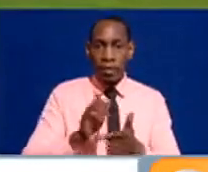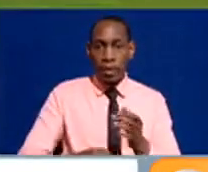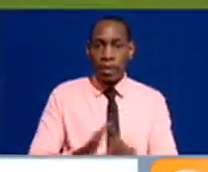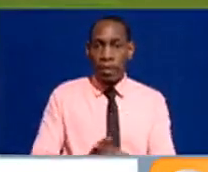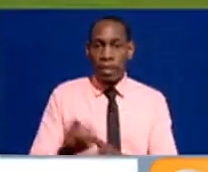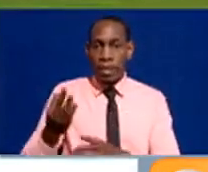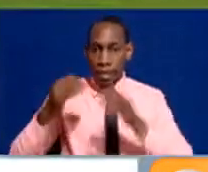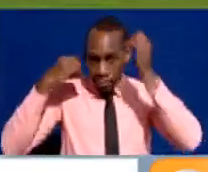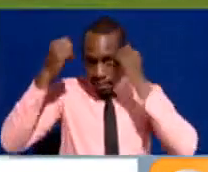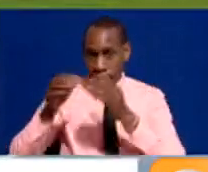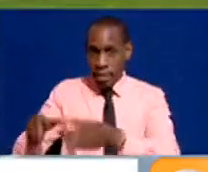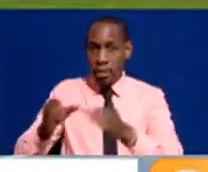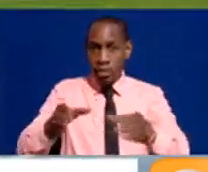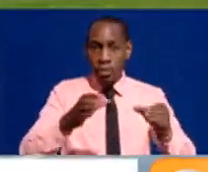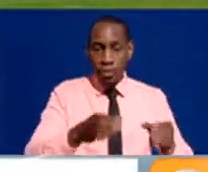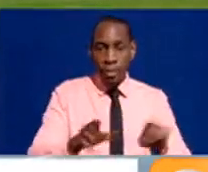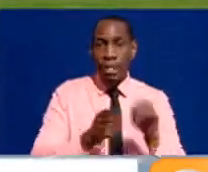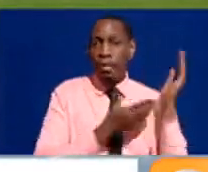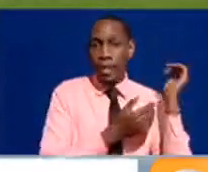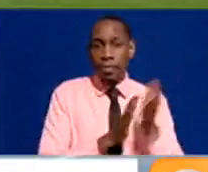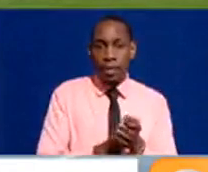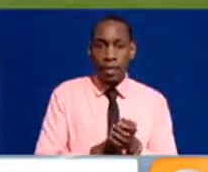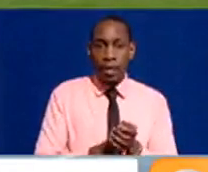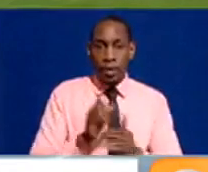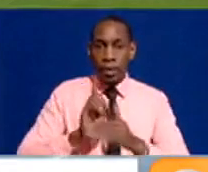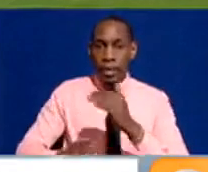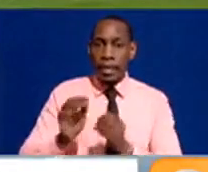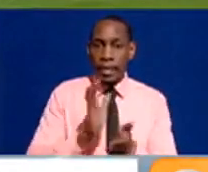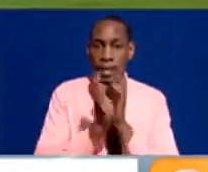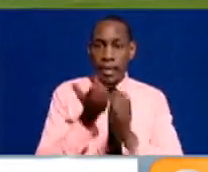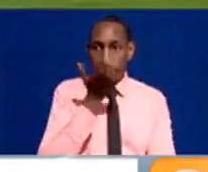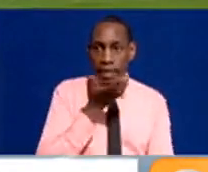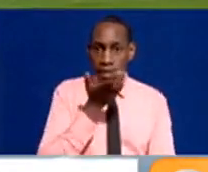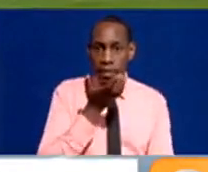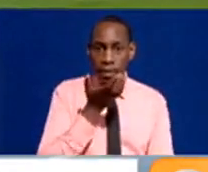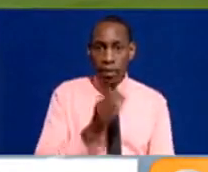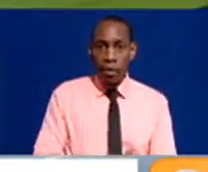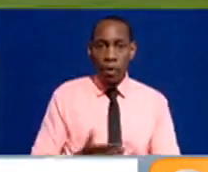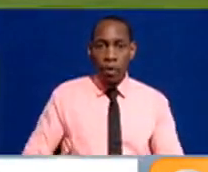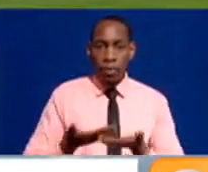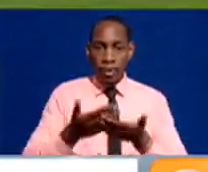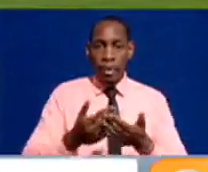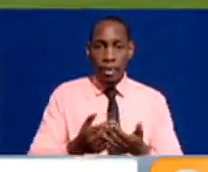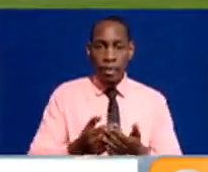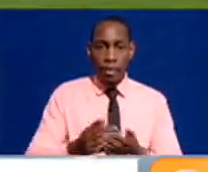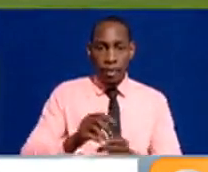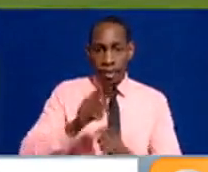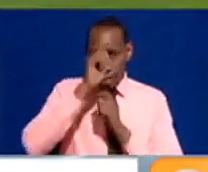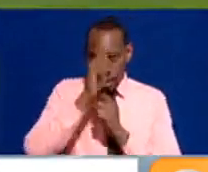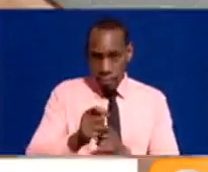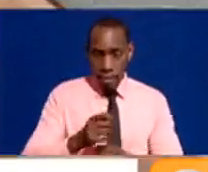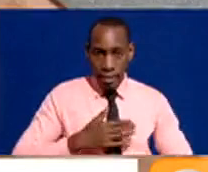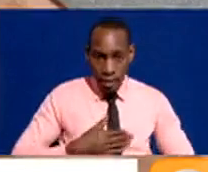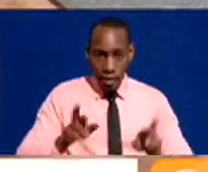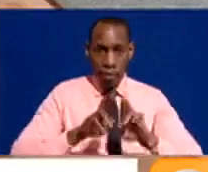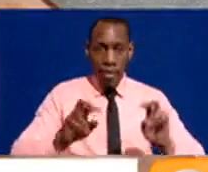Kenya Defense Forces, is expected to march into the Kasarani Stadium to mount a guard of honor ready for inspection.